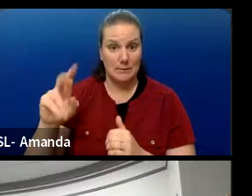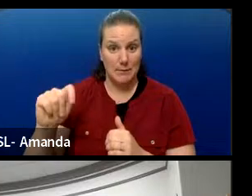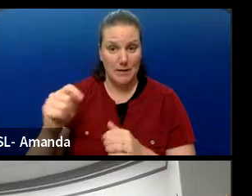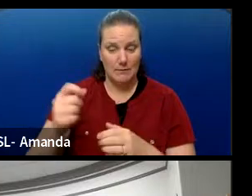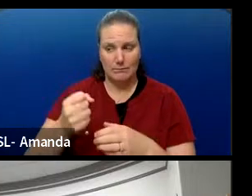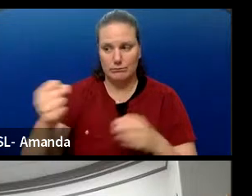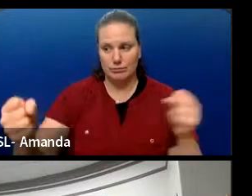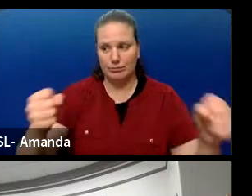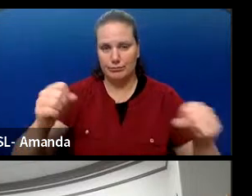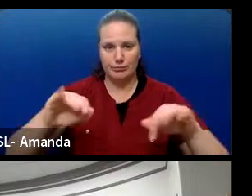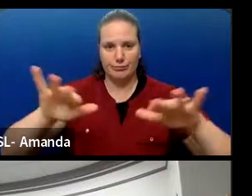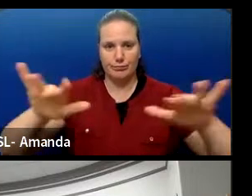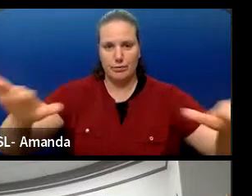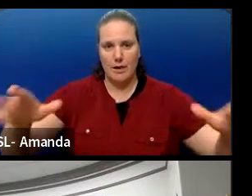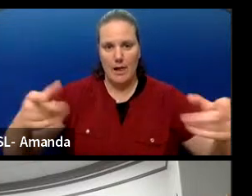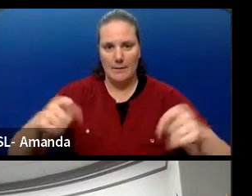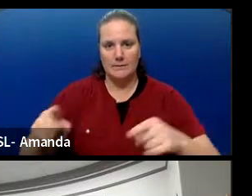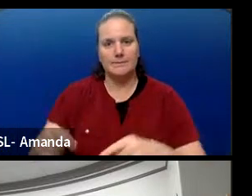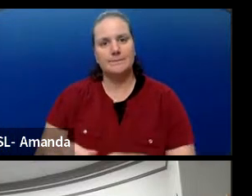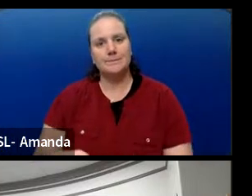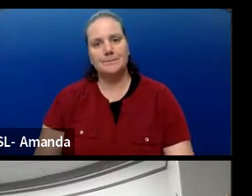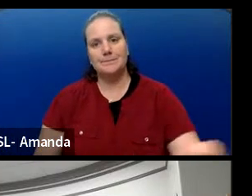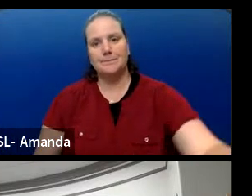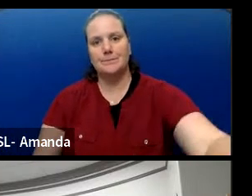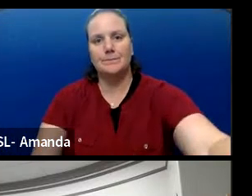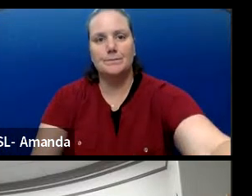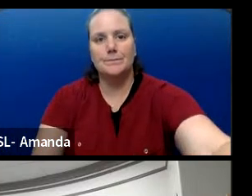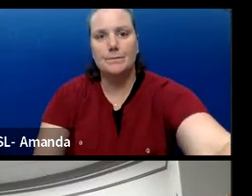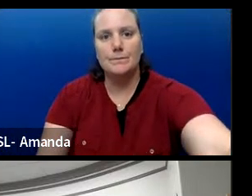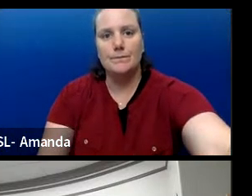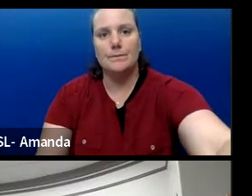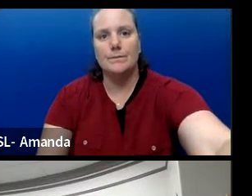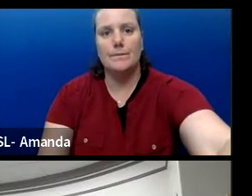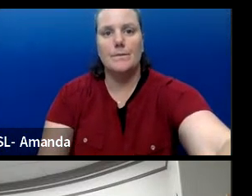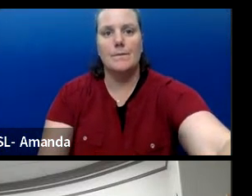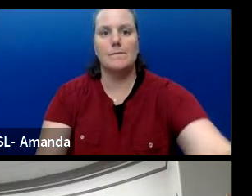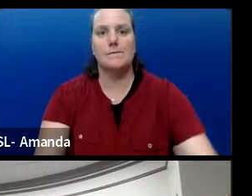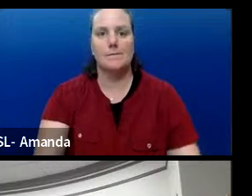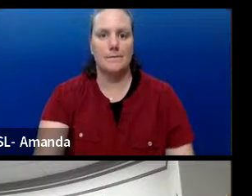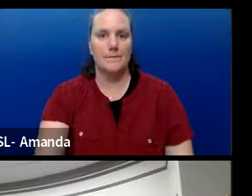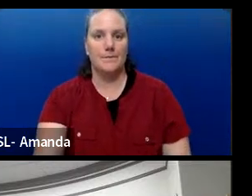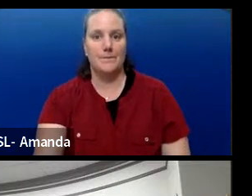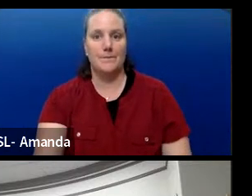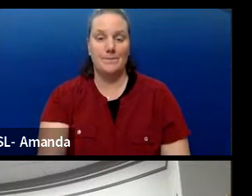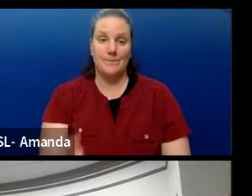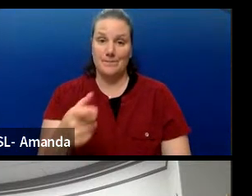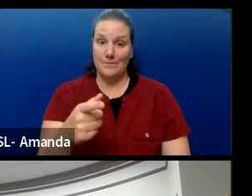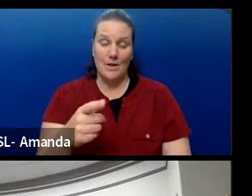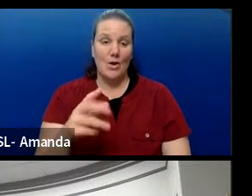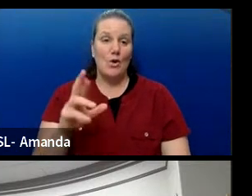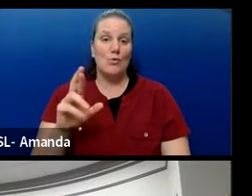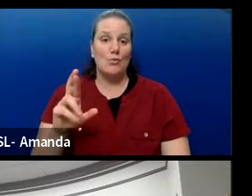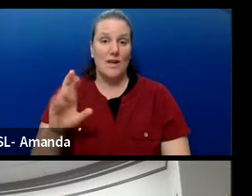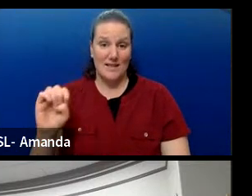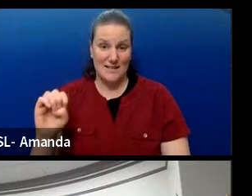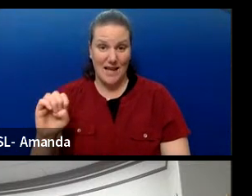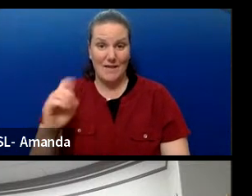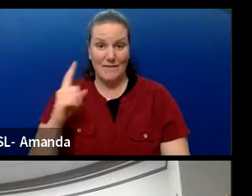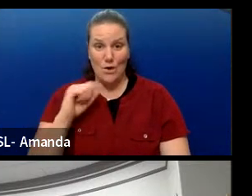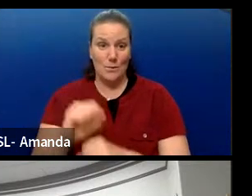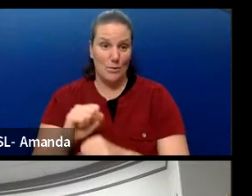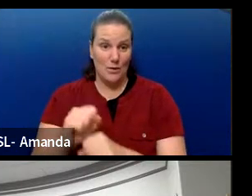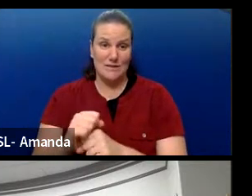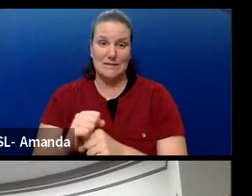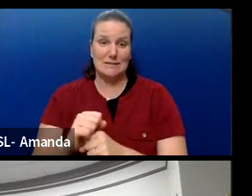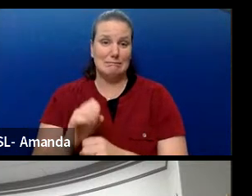point, Vicki. I would add, Vicki, just that the real estate market for employees is incredibly tight. And then the pay scale at